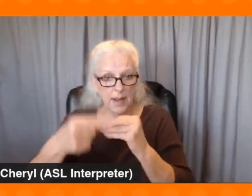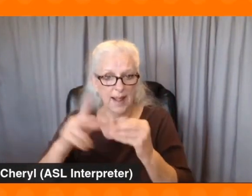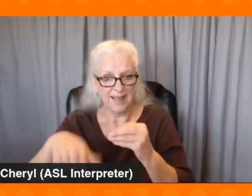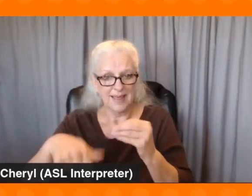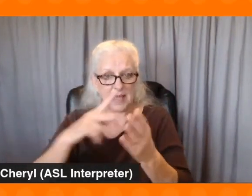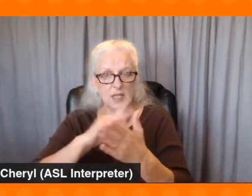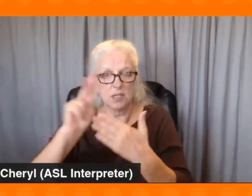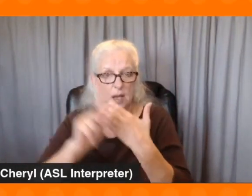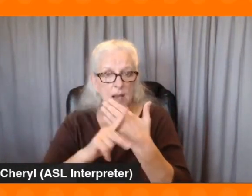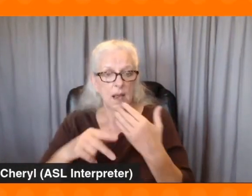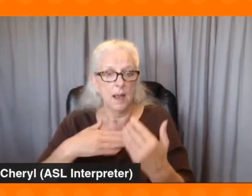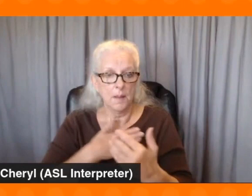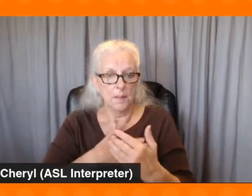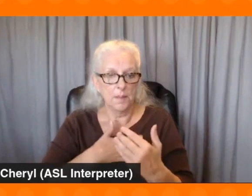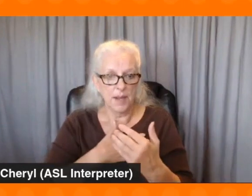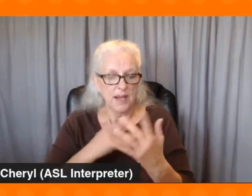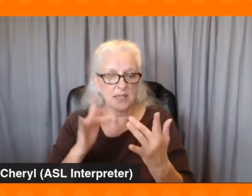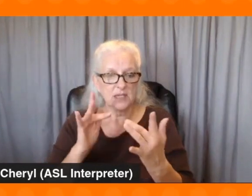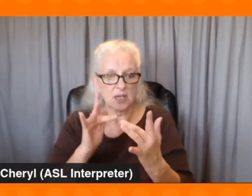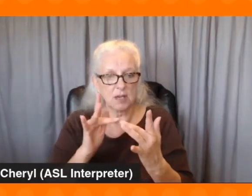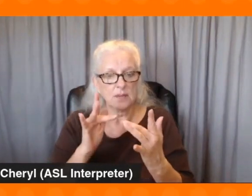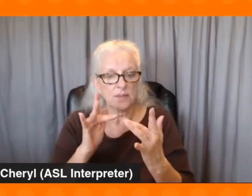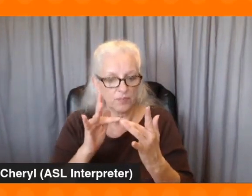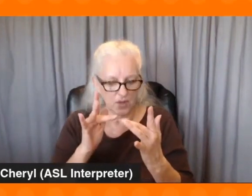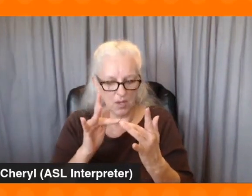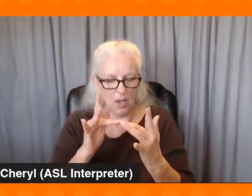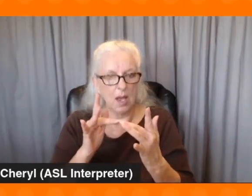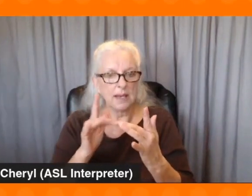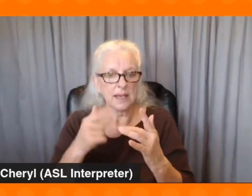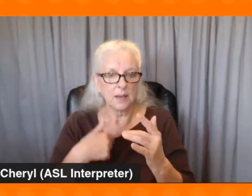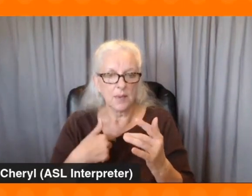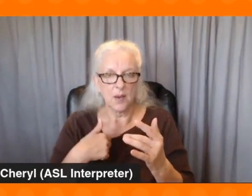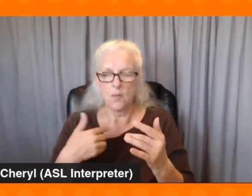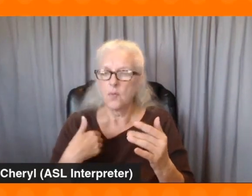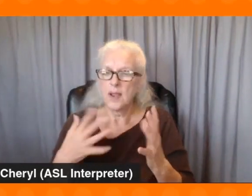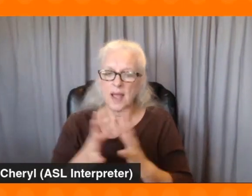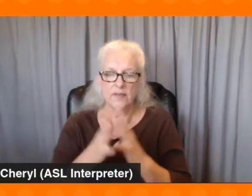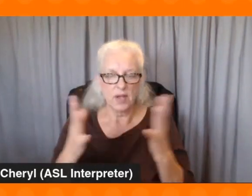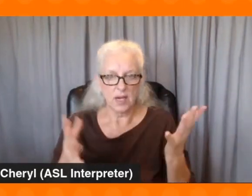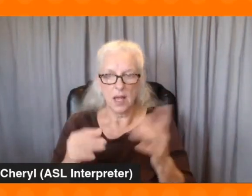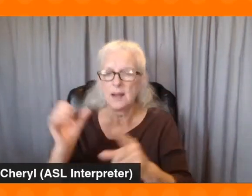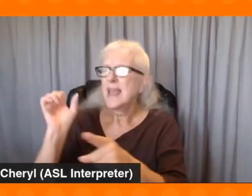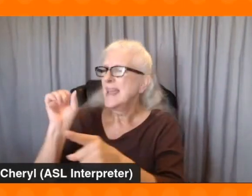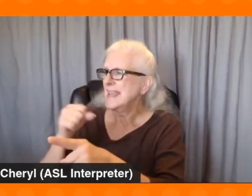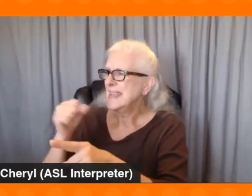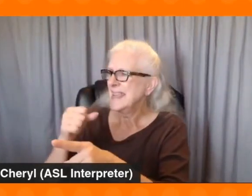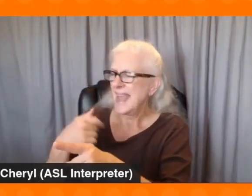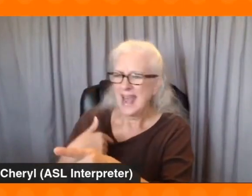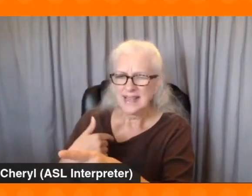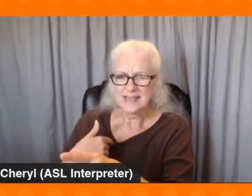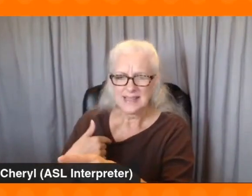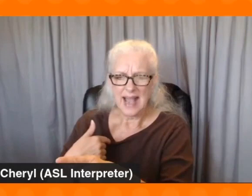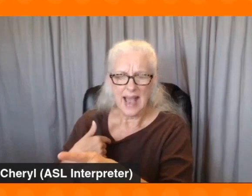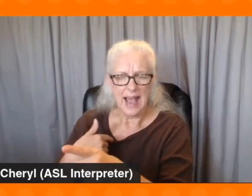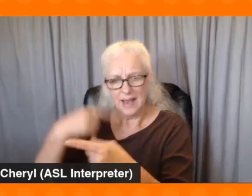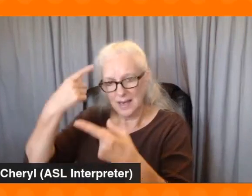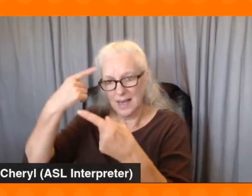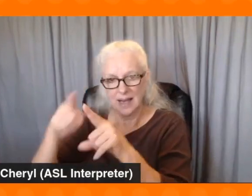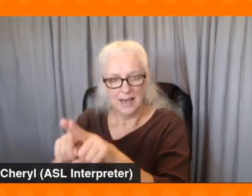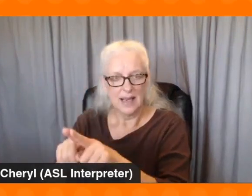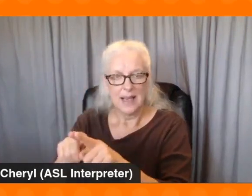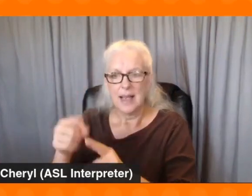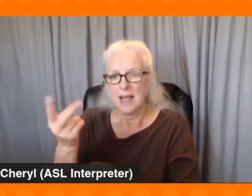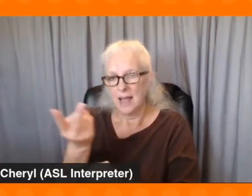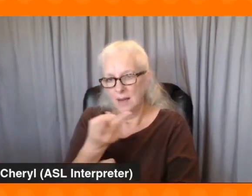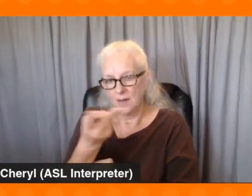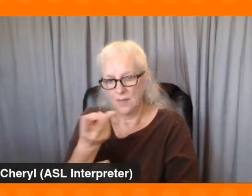visit csteachers.org. There's so much to tell you about it. Yeah, I definitely co-sign that message. And something that Sonal and I